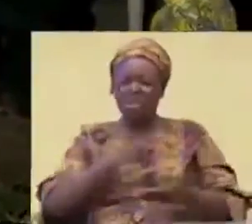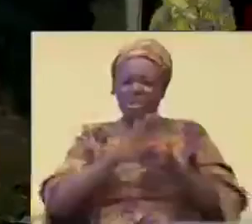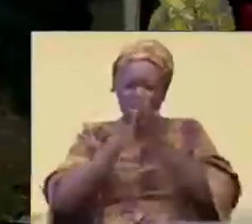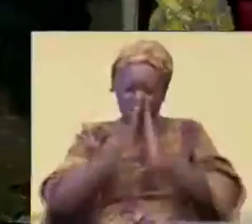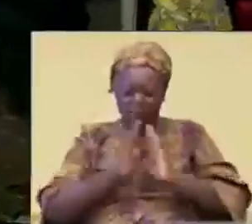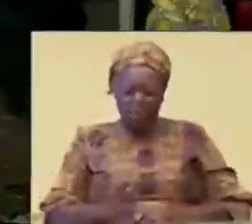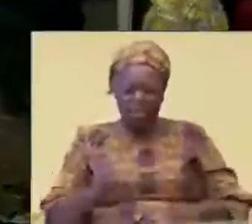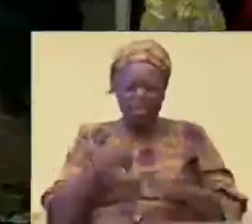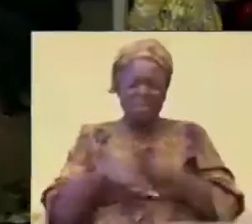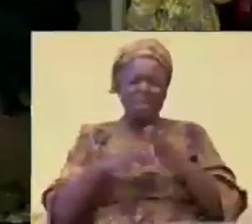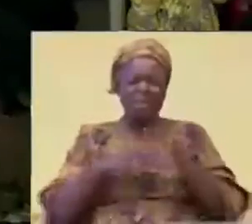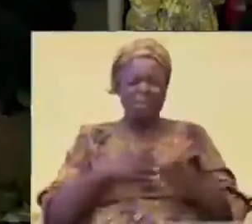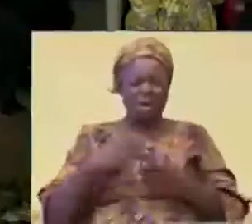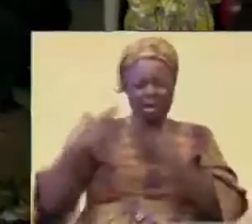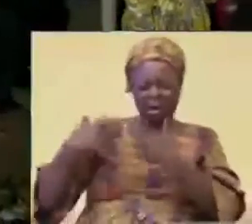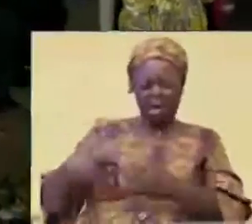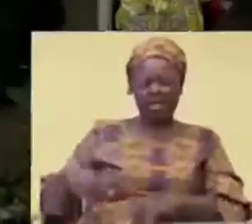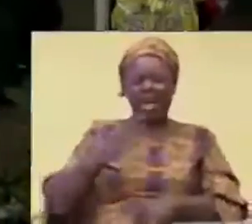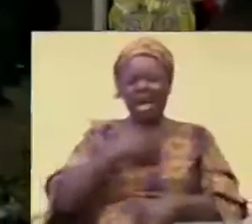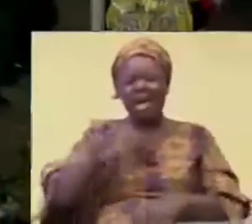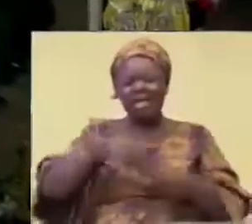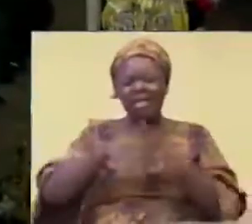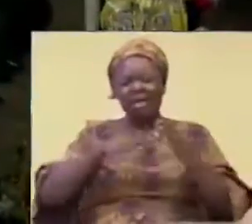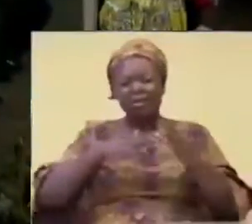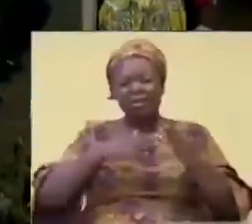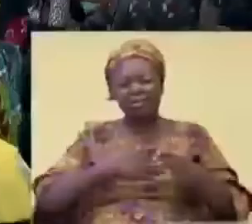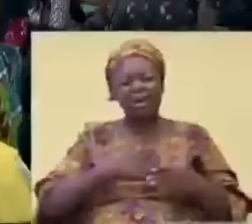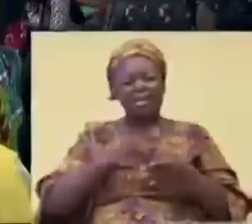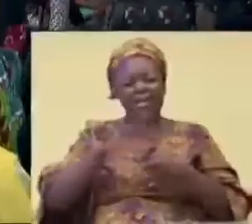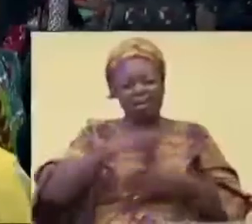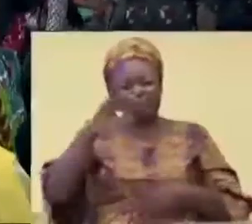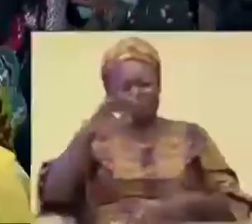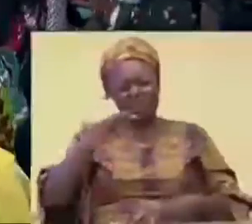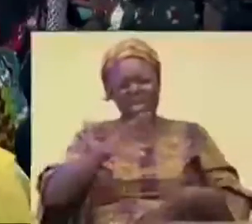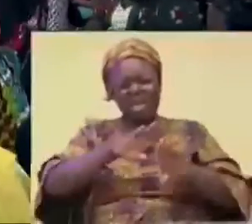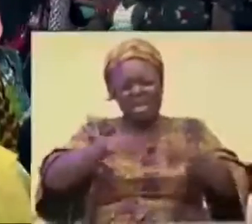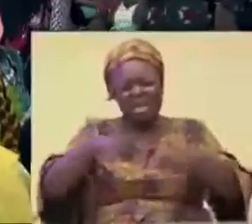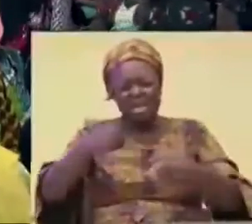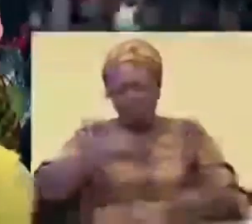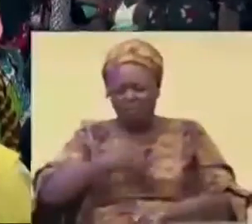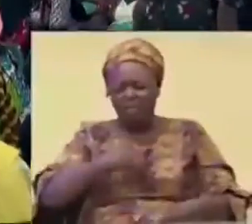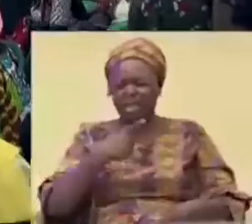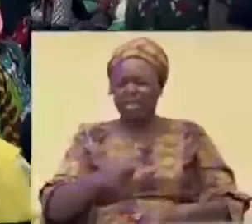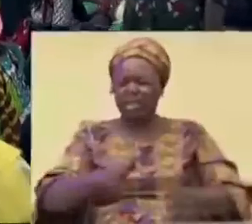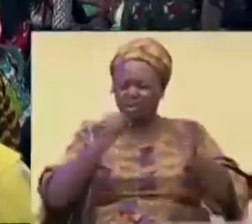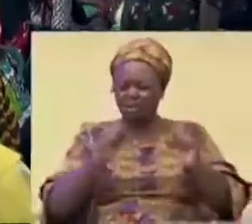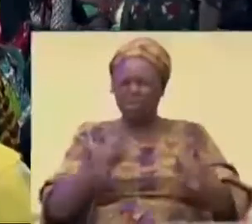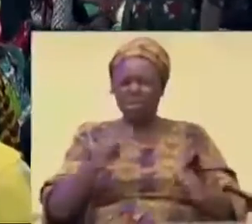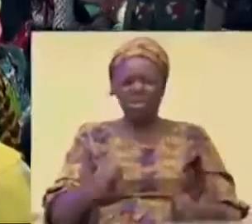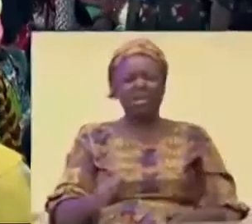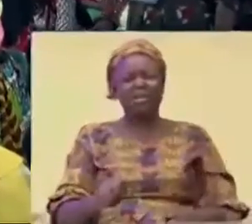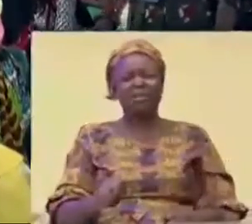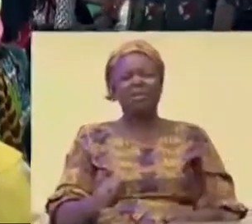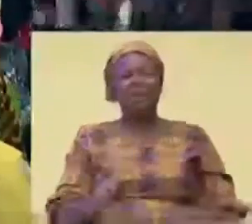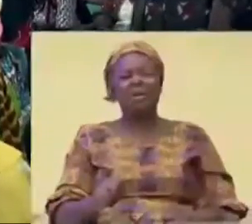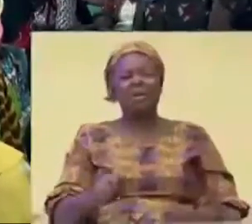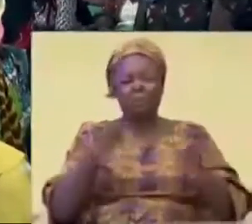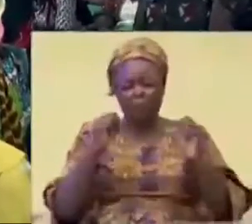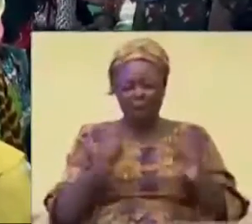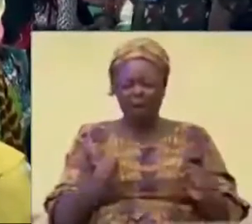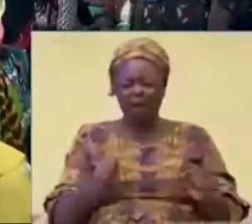me peace in my heart, in my spirit. Grant me the